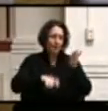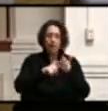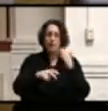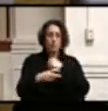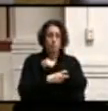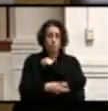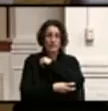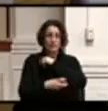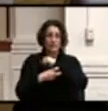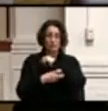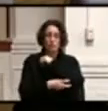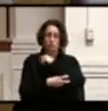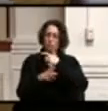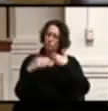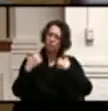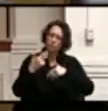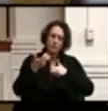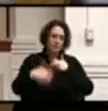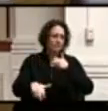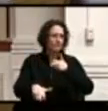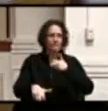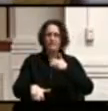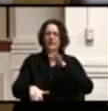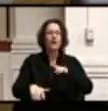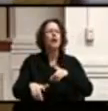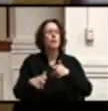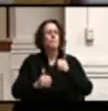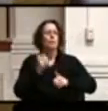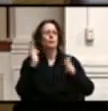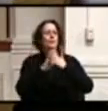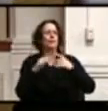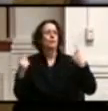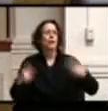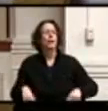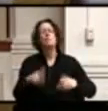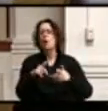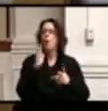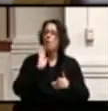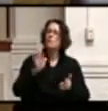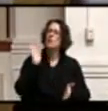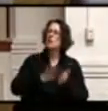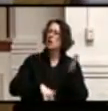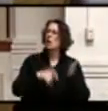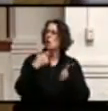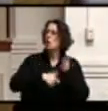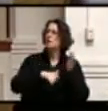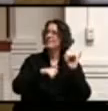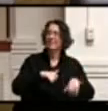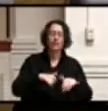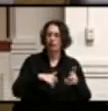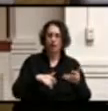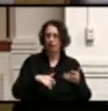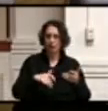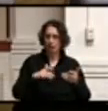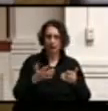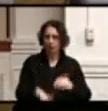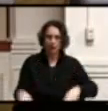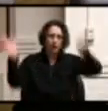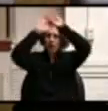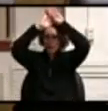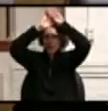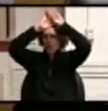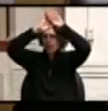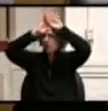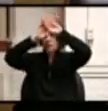Right. You know, a bridge, it's only going to cost $300,000 to replace, and it came out at $800,000. Right.